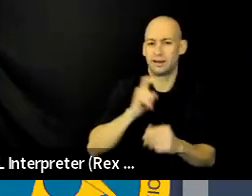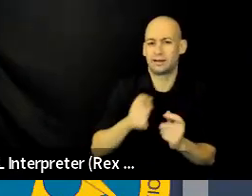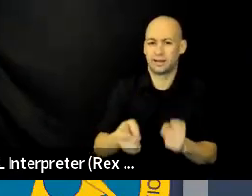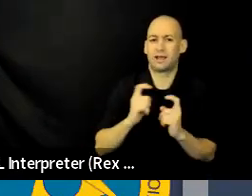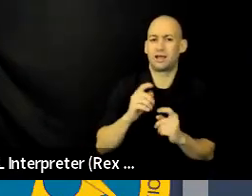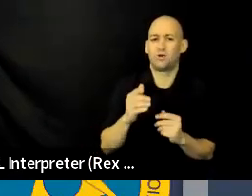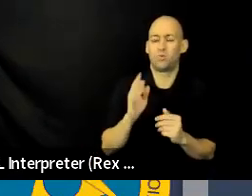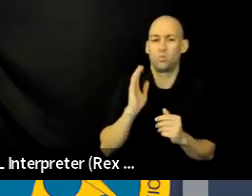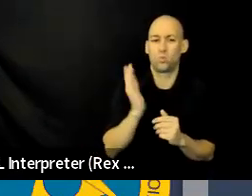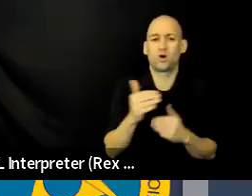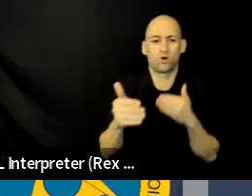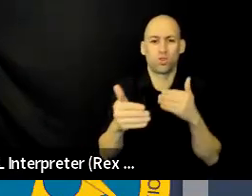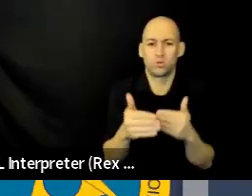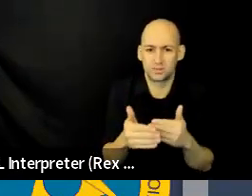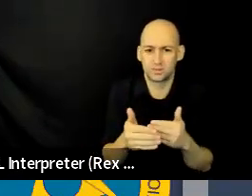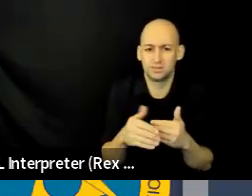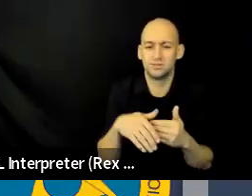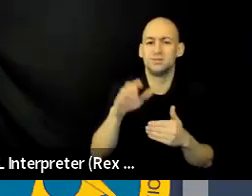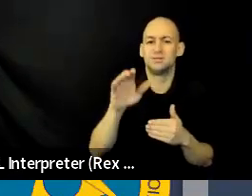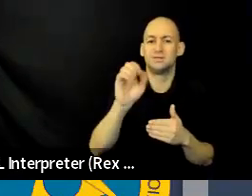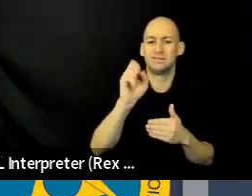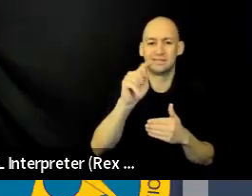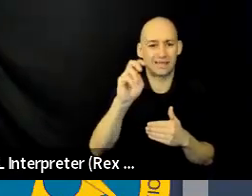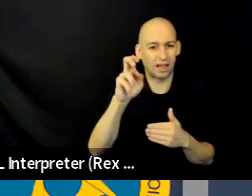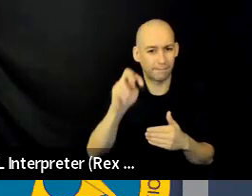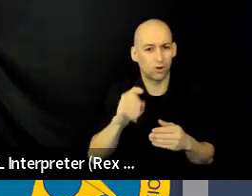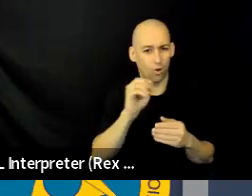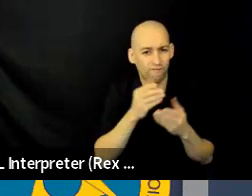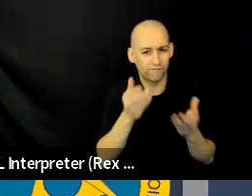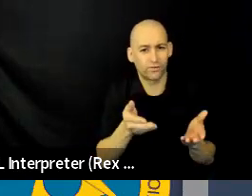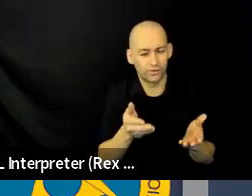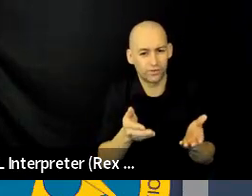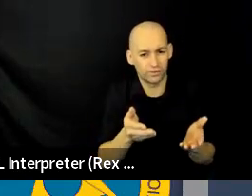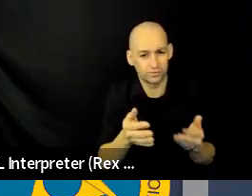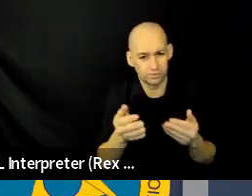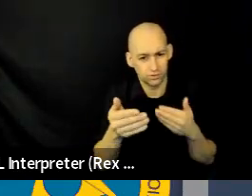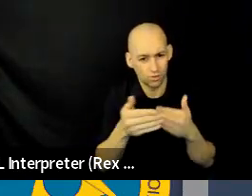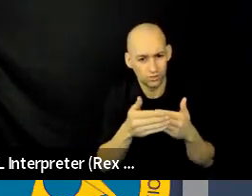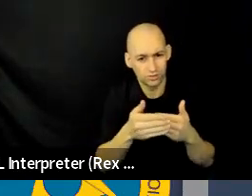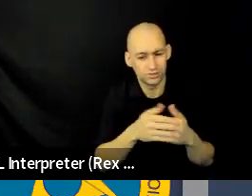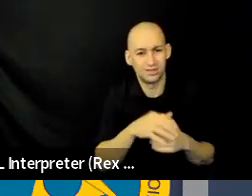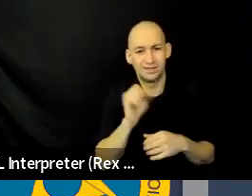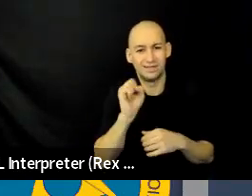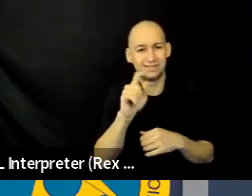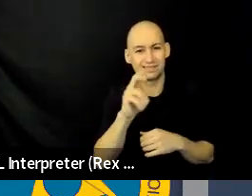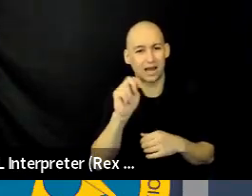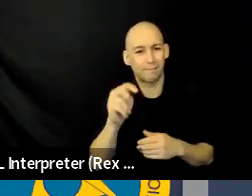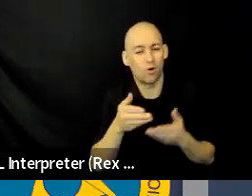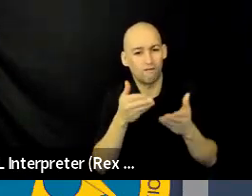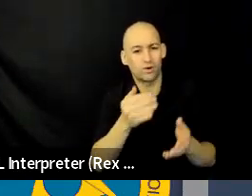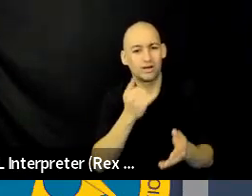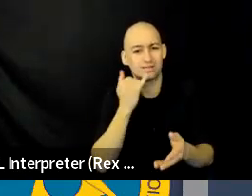close, that we're down to a settlement offer. The settlement offer, though, is the